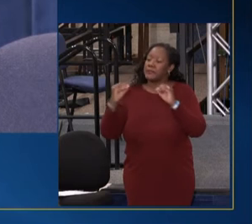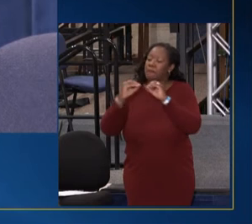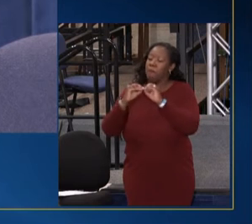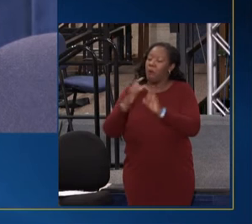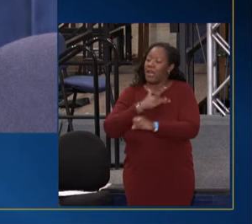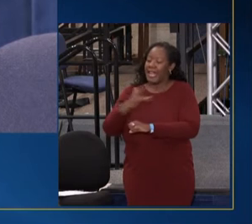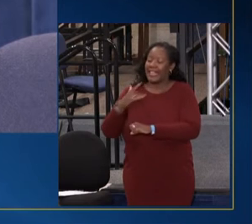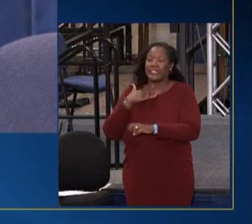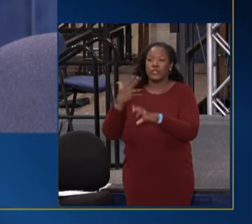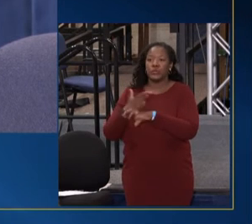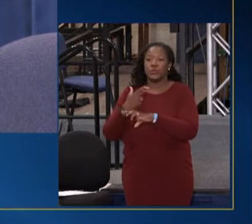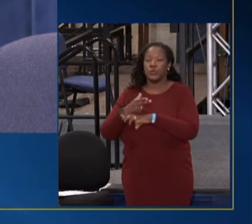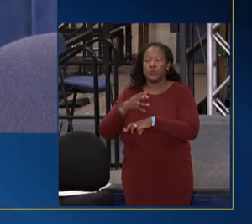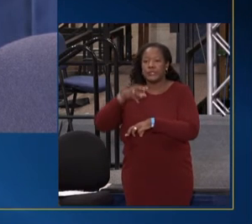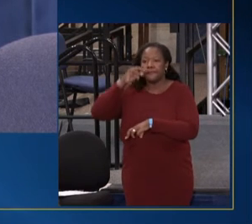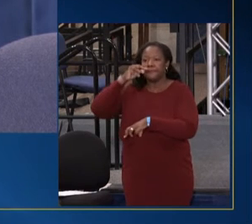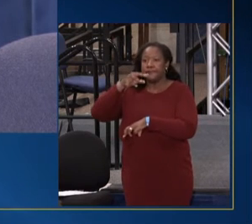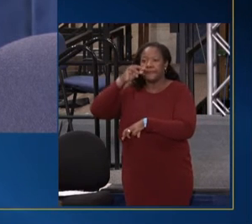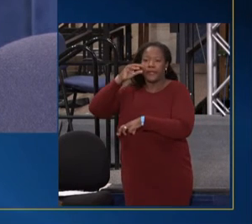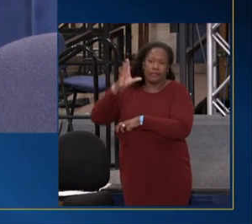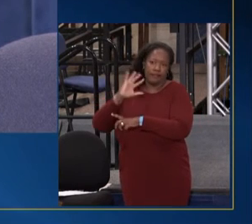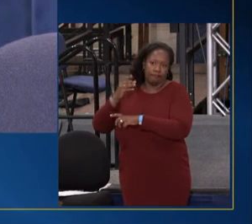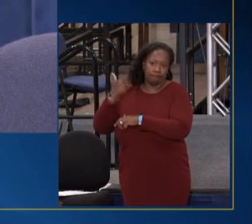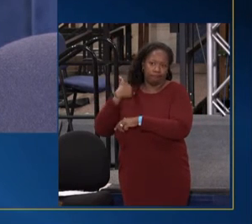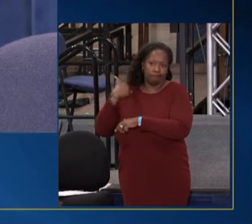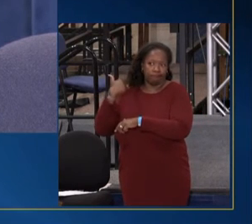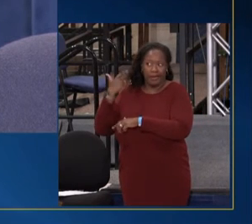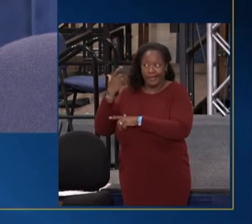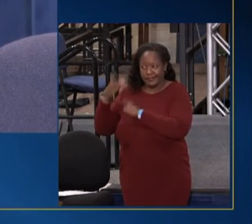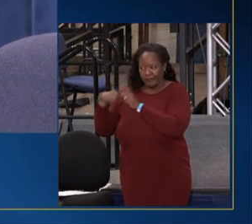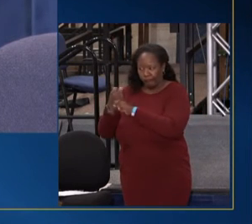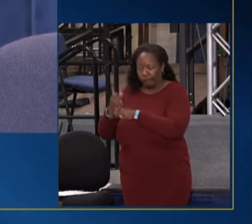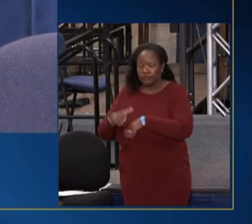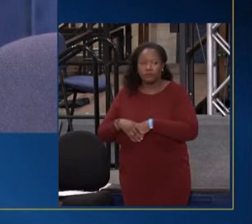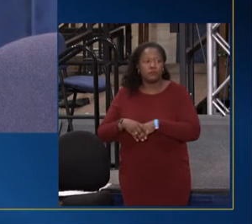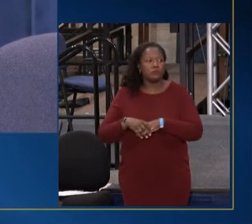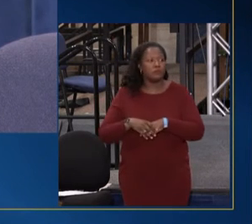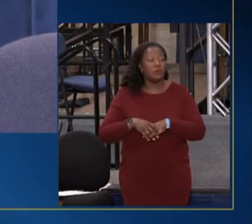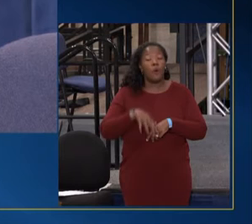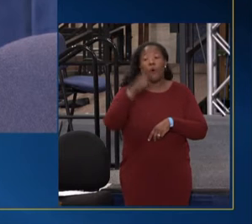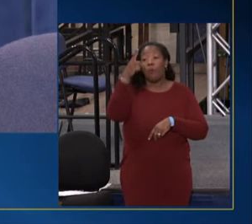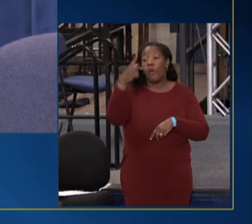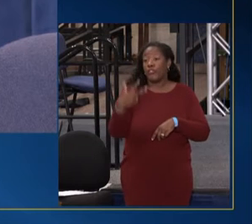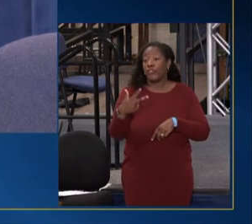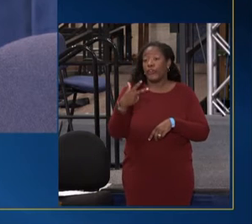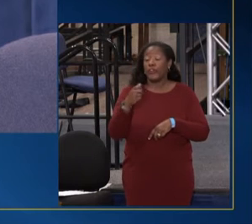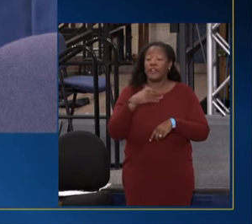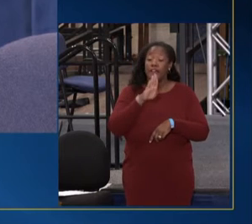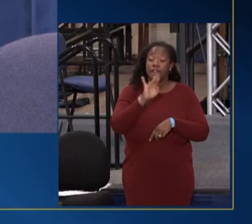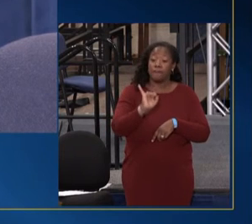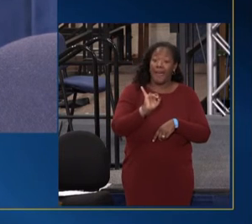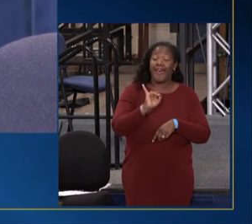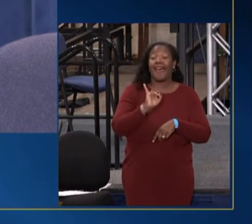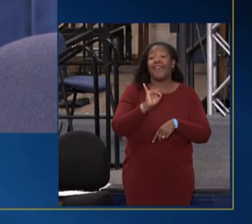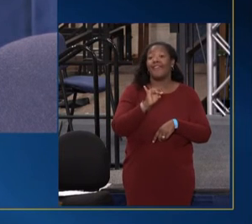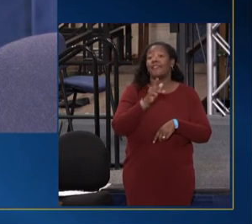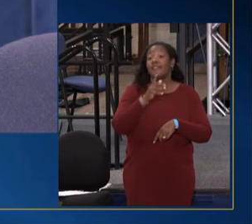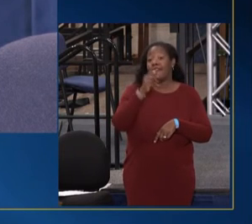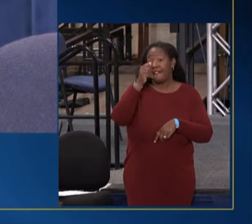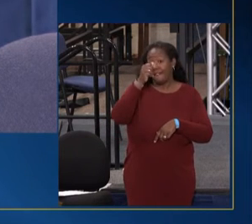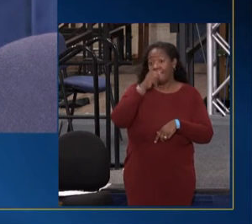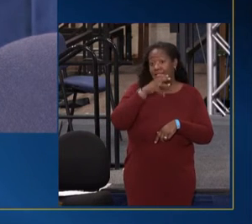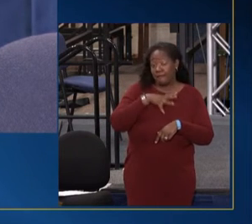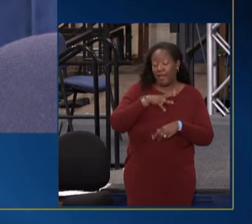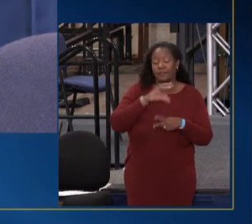used inhalants in the past year. Almost one third of bisexual males, bisexual females, and gay males had a